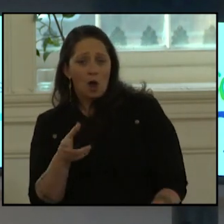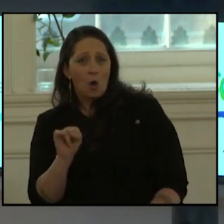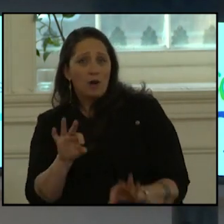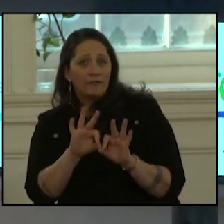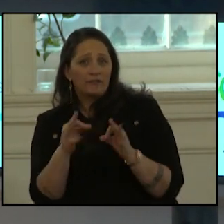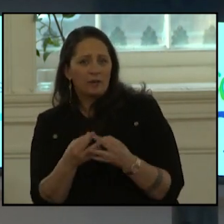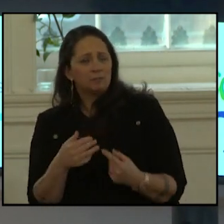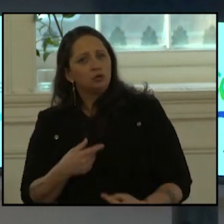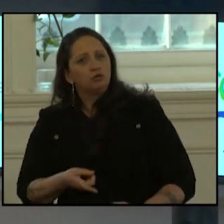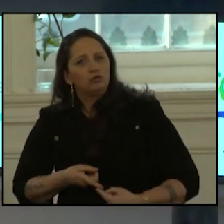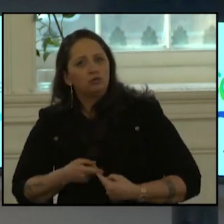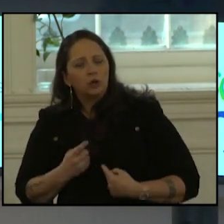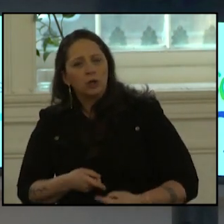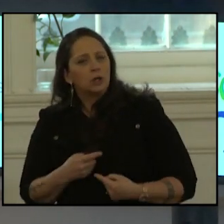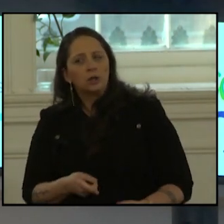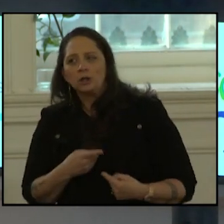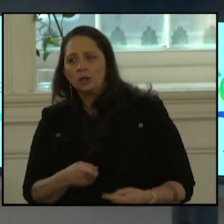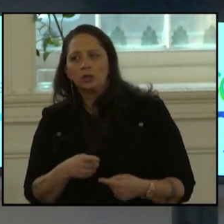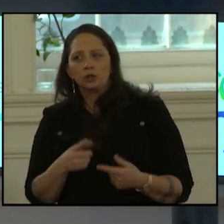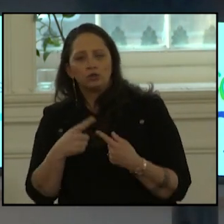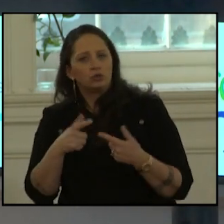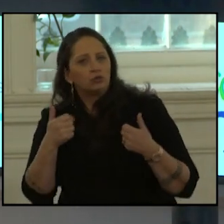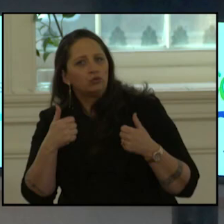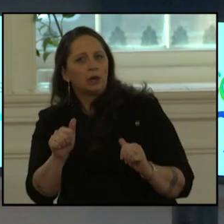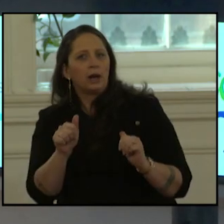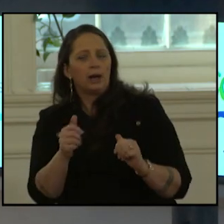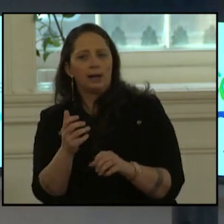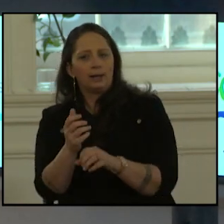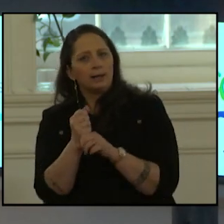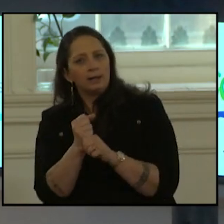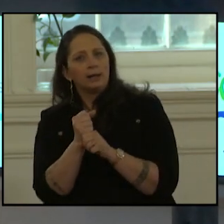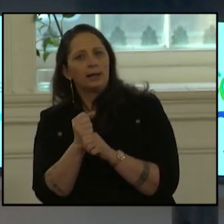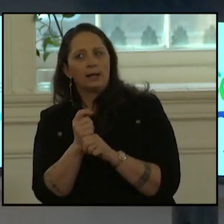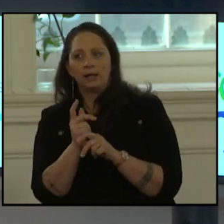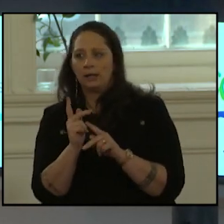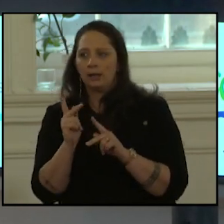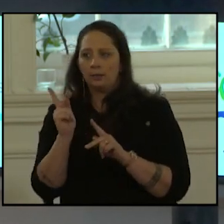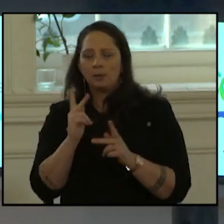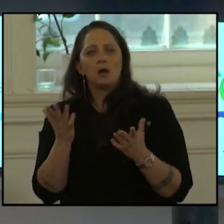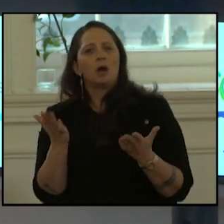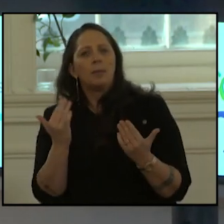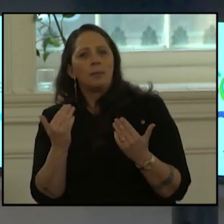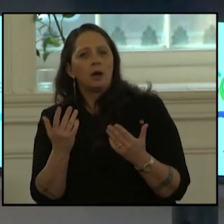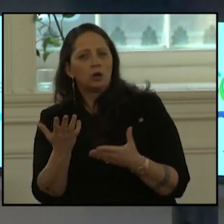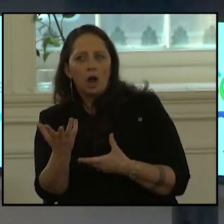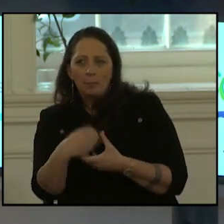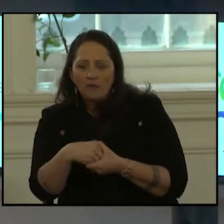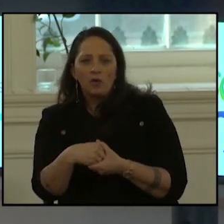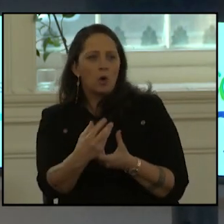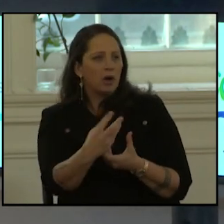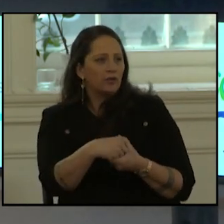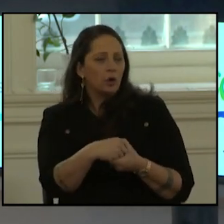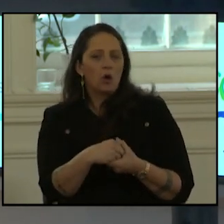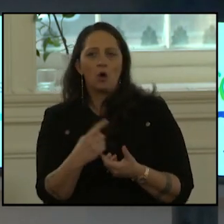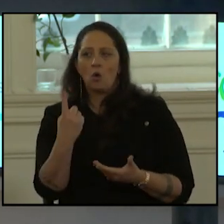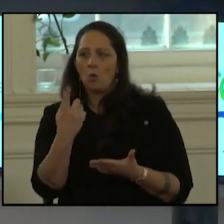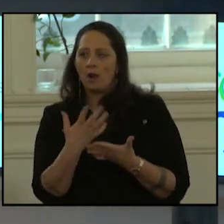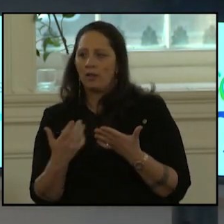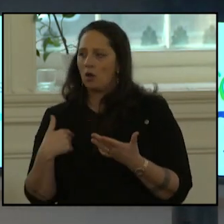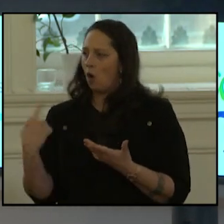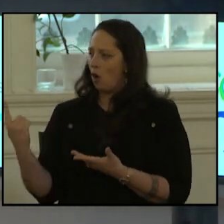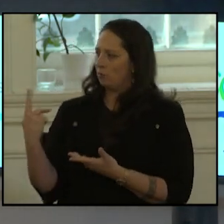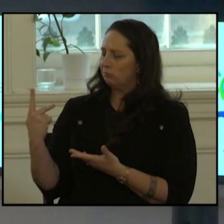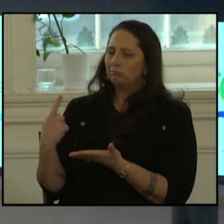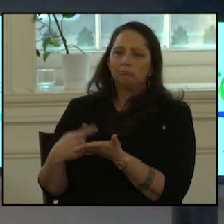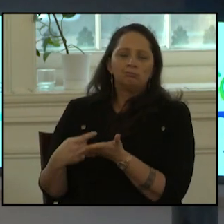struggling. I'm struggling to try to get folks to even be a part. And one of the things that Tammy and I always